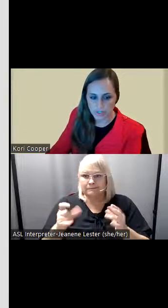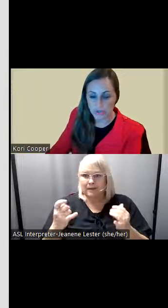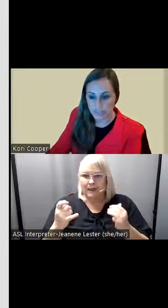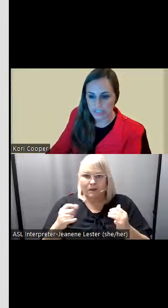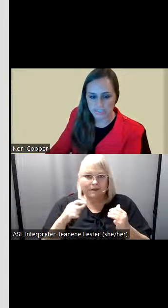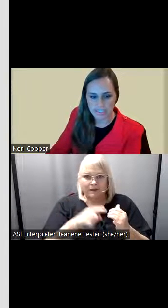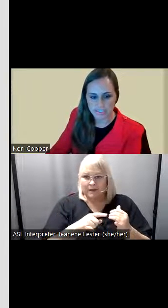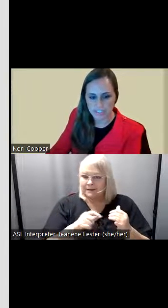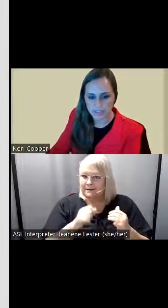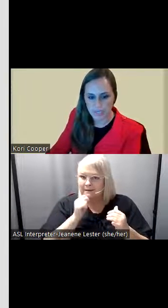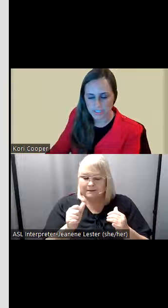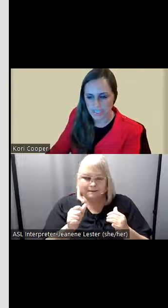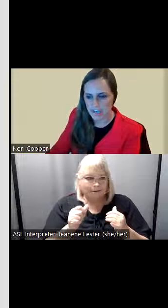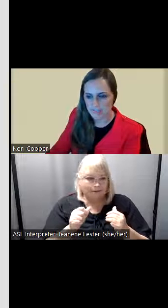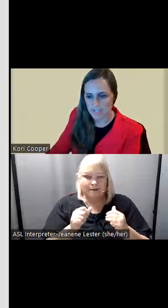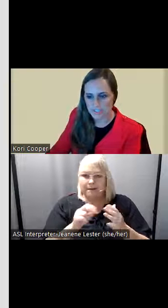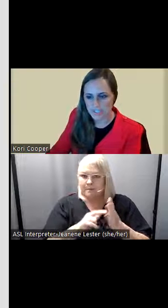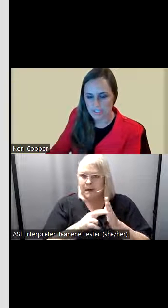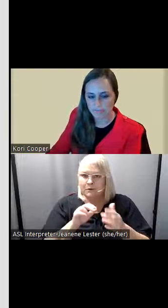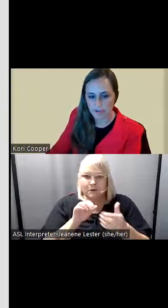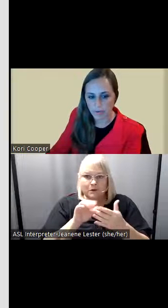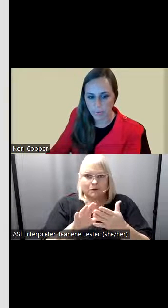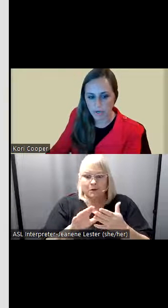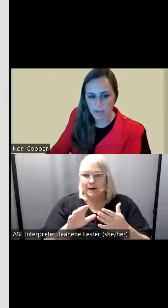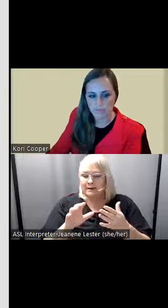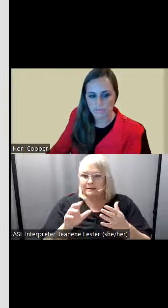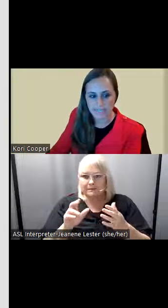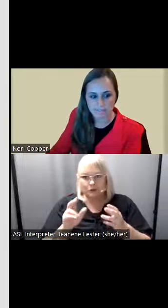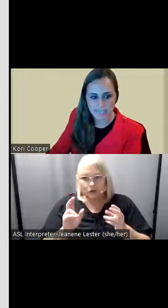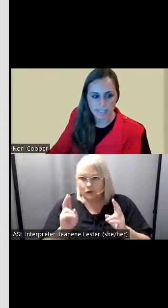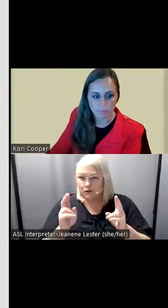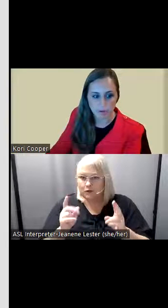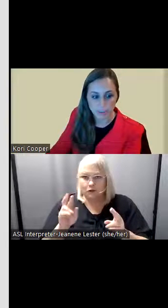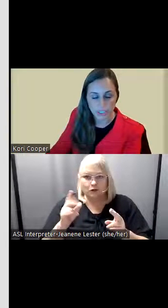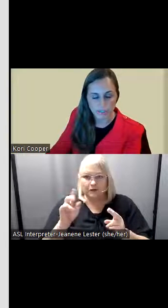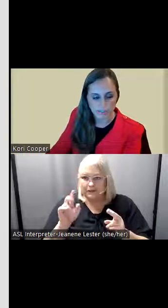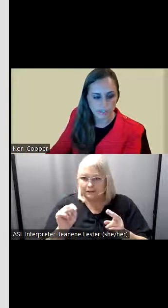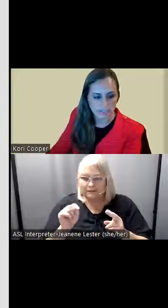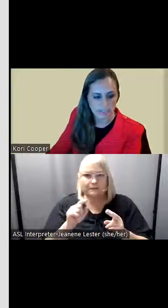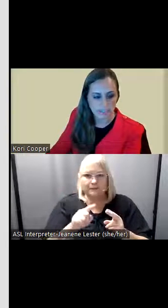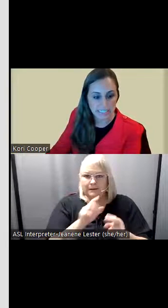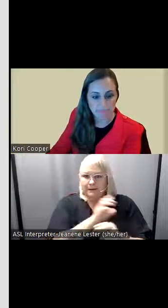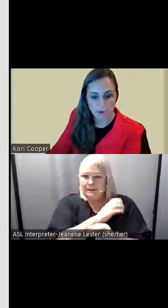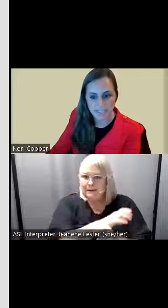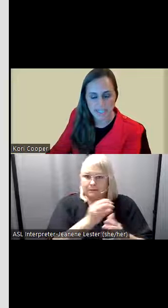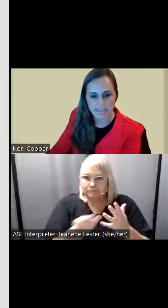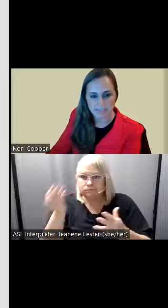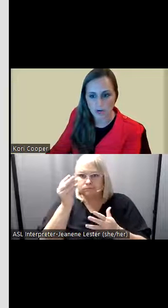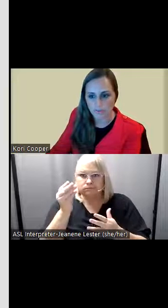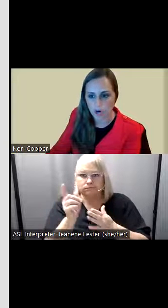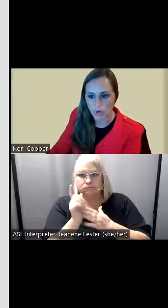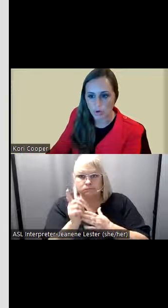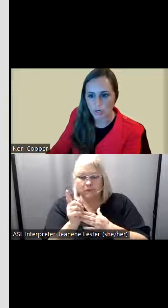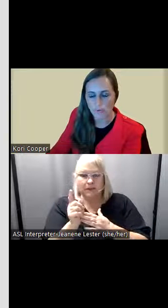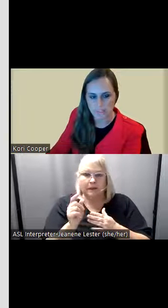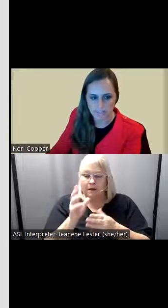to address urgent clinical escalations. We actually have an escalation framework that is meant to support urgent clinical escalations in the moment. And then as part